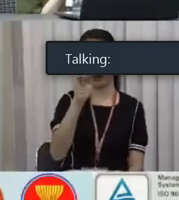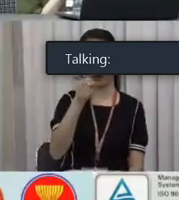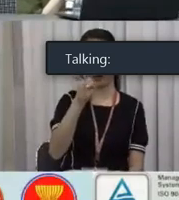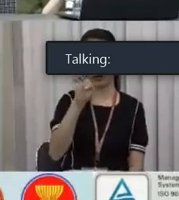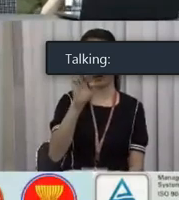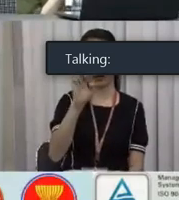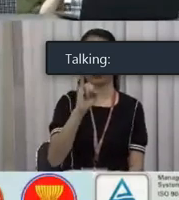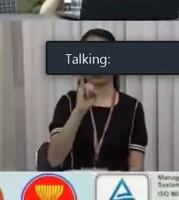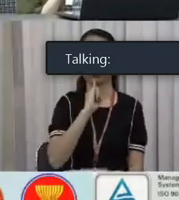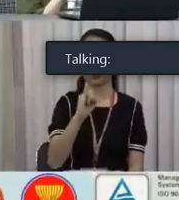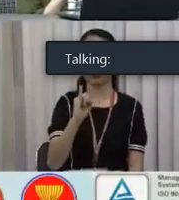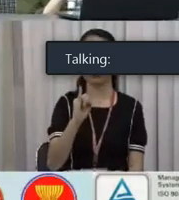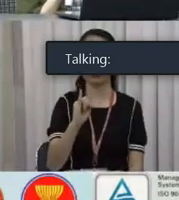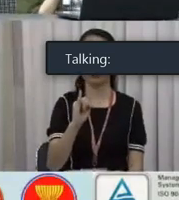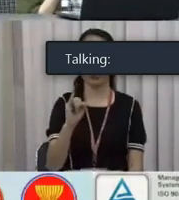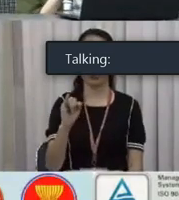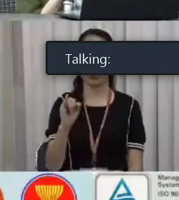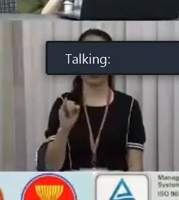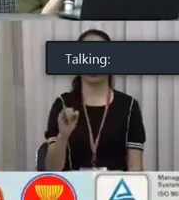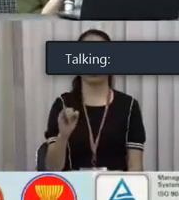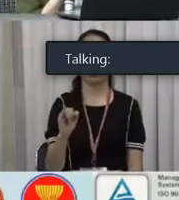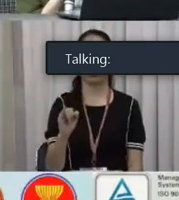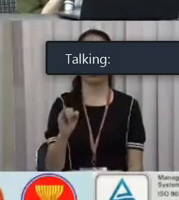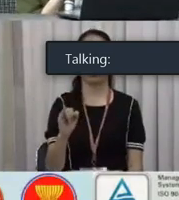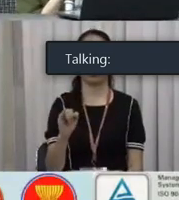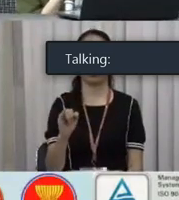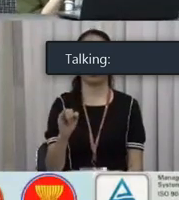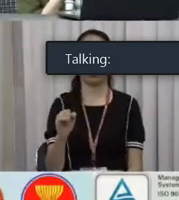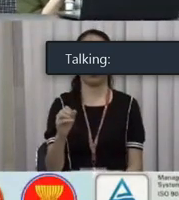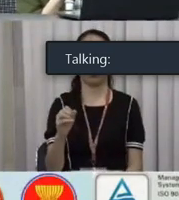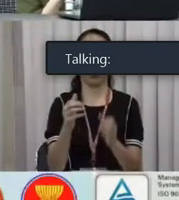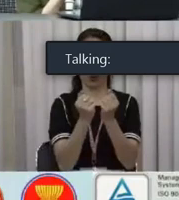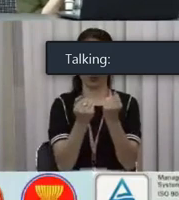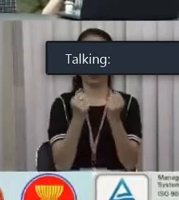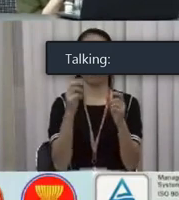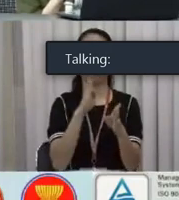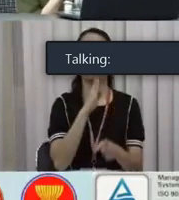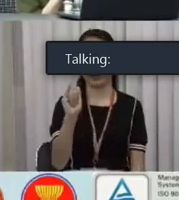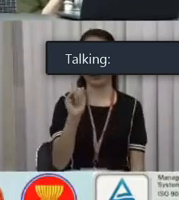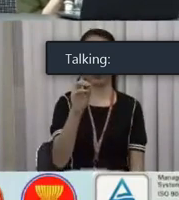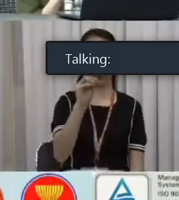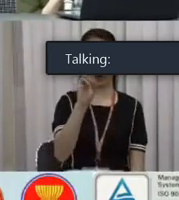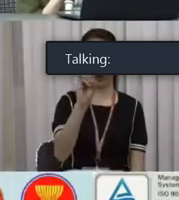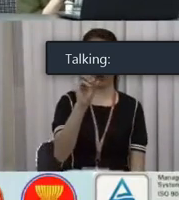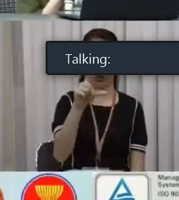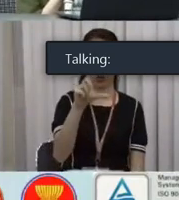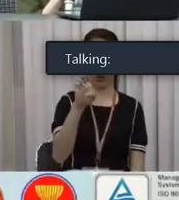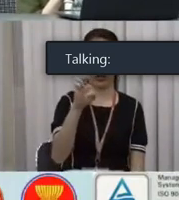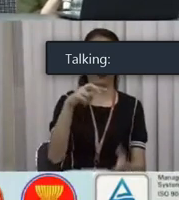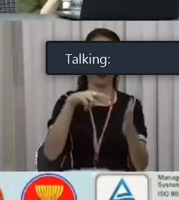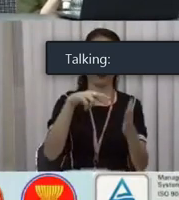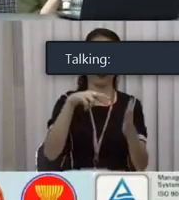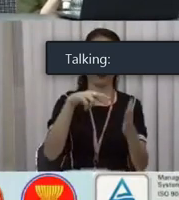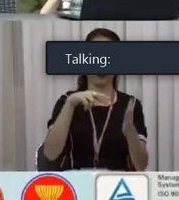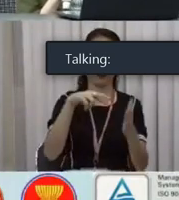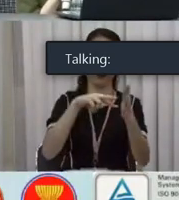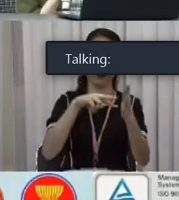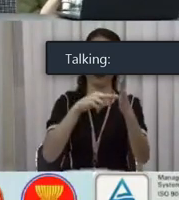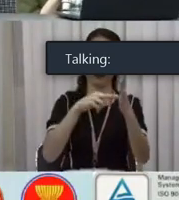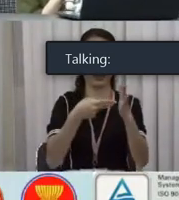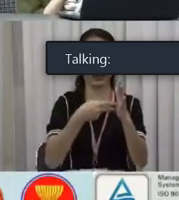of Labor and Employment or DOLE. So, ang kanin yung mga applyan nga trabaho diri